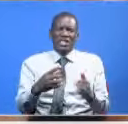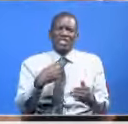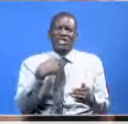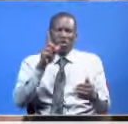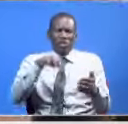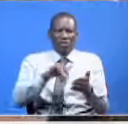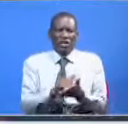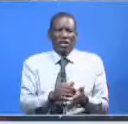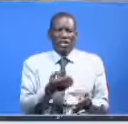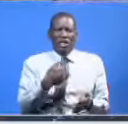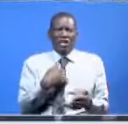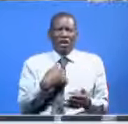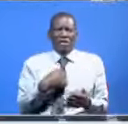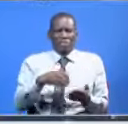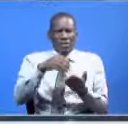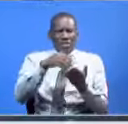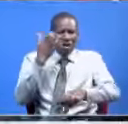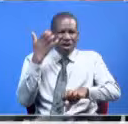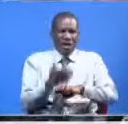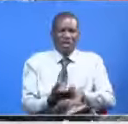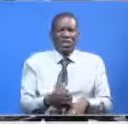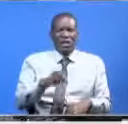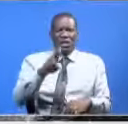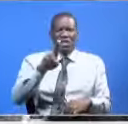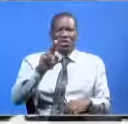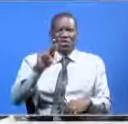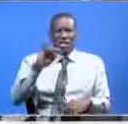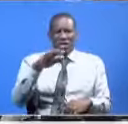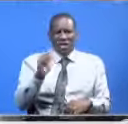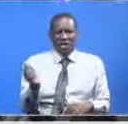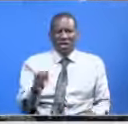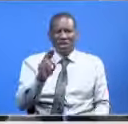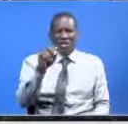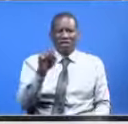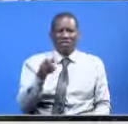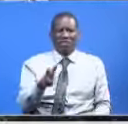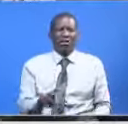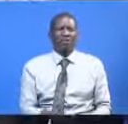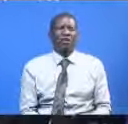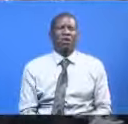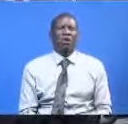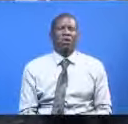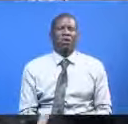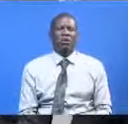that they have been deployed by. Rukia Bule, NTV.